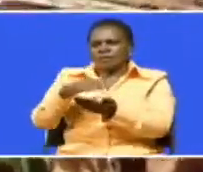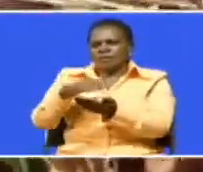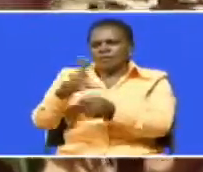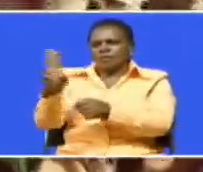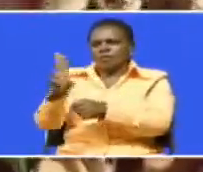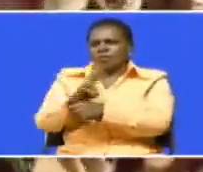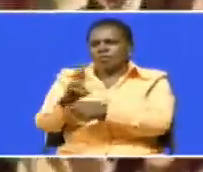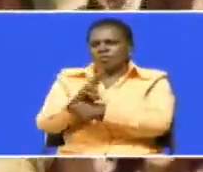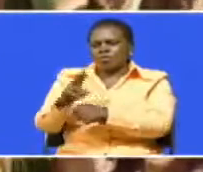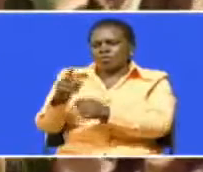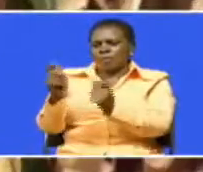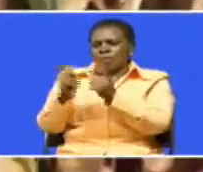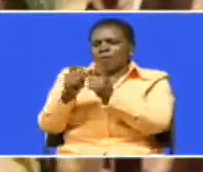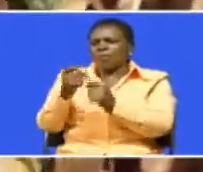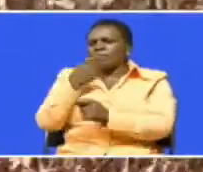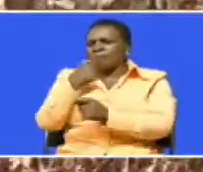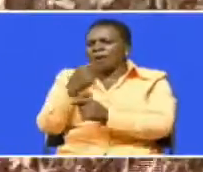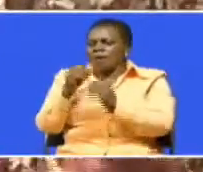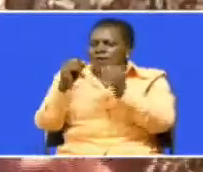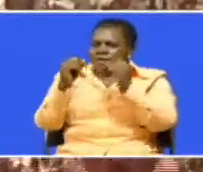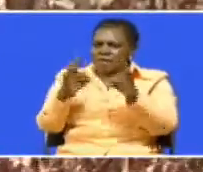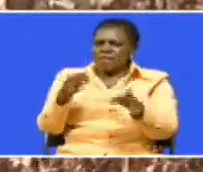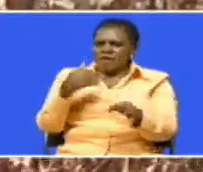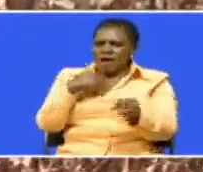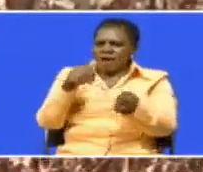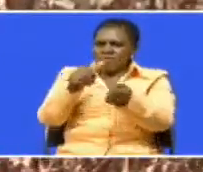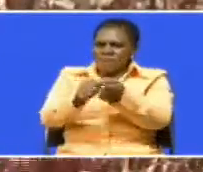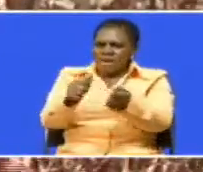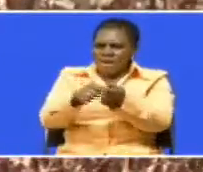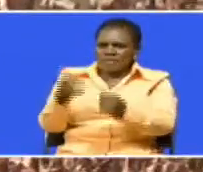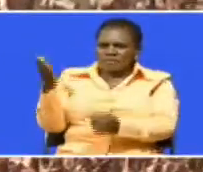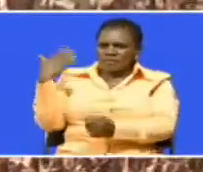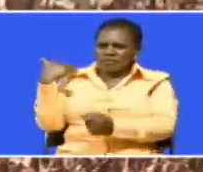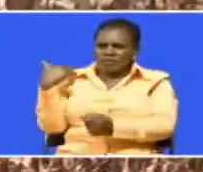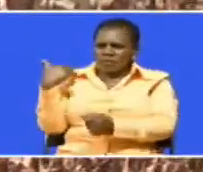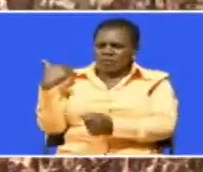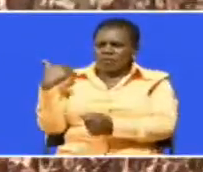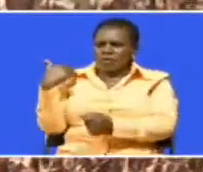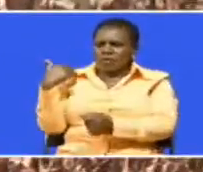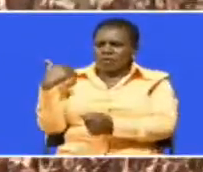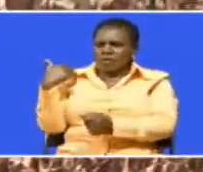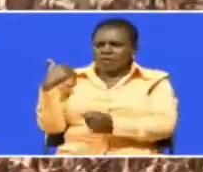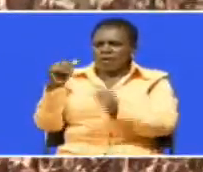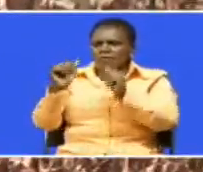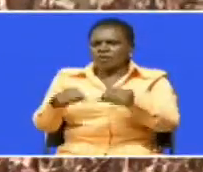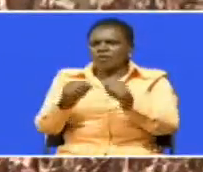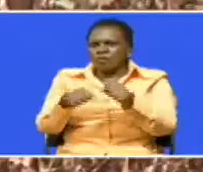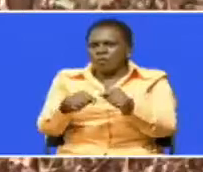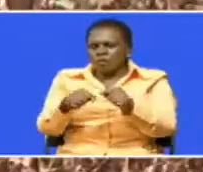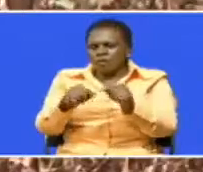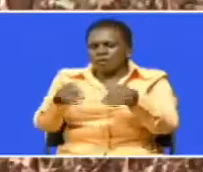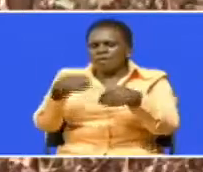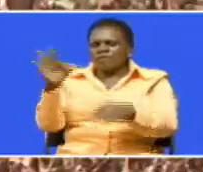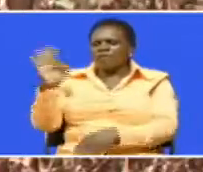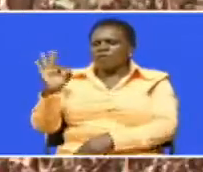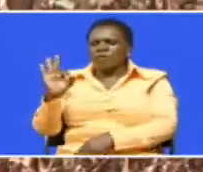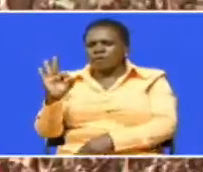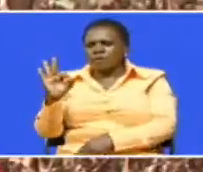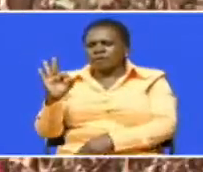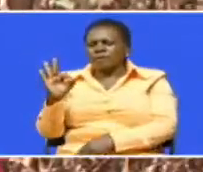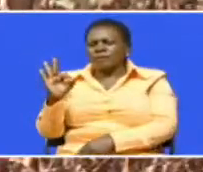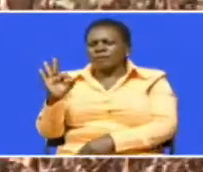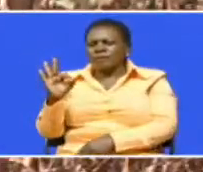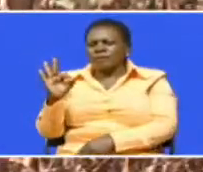use of pesticides. Kama ingekuwa ningekuwa na hiyo mbegu ambayo haitaliwa, hata niweke hii futi ya fertilizer na niweke